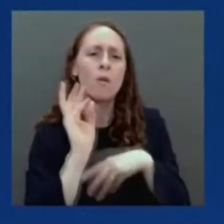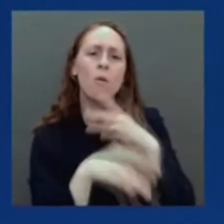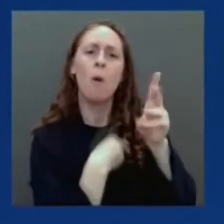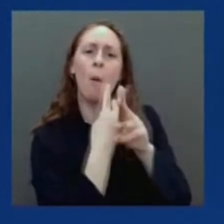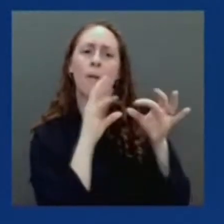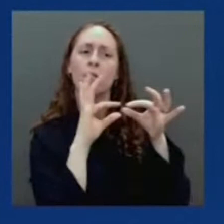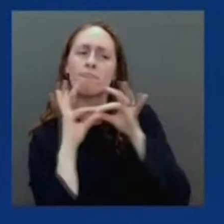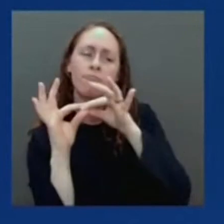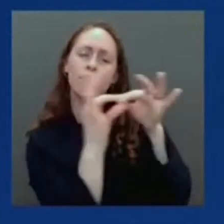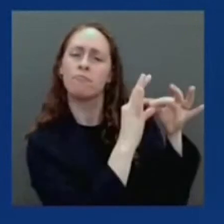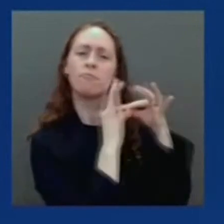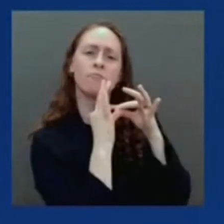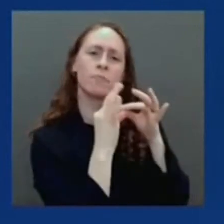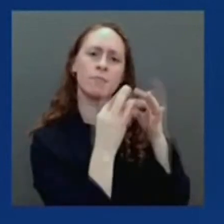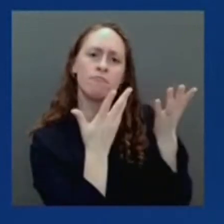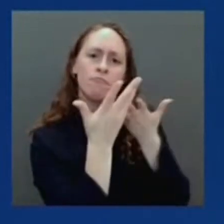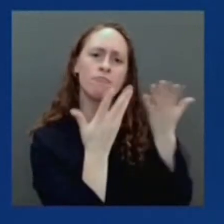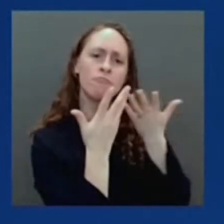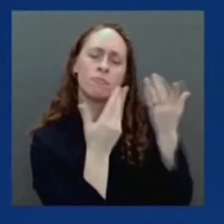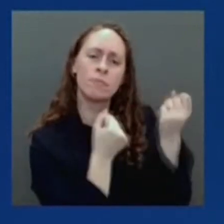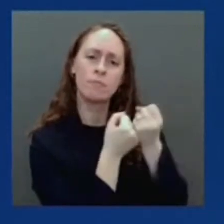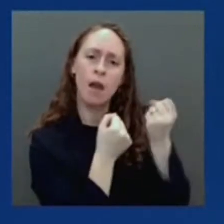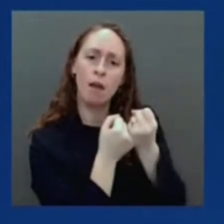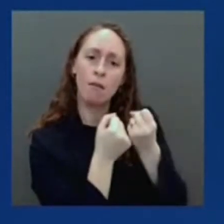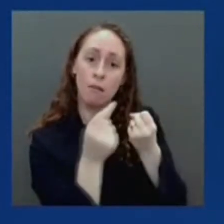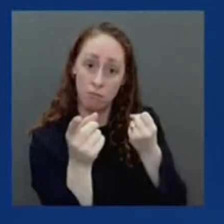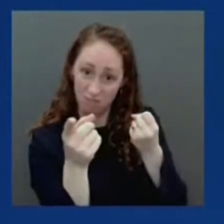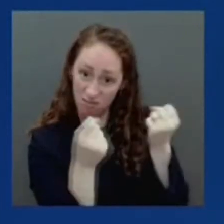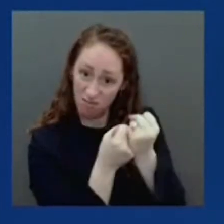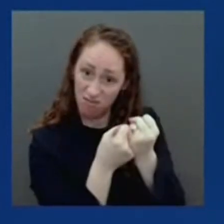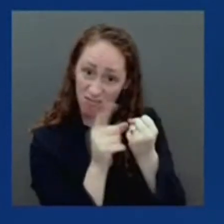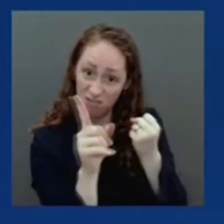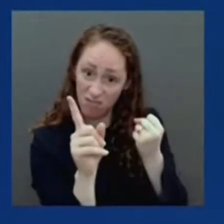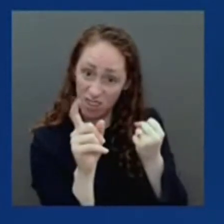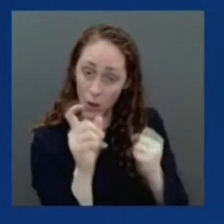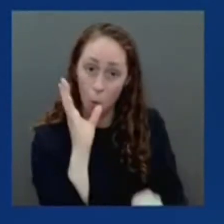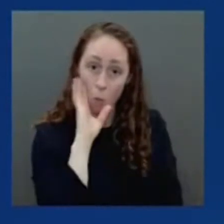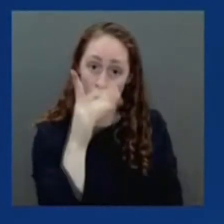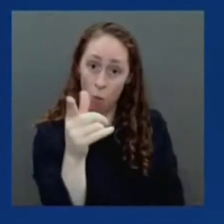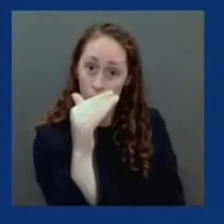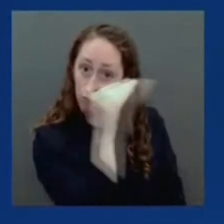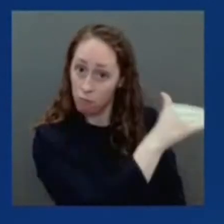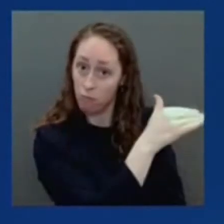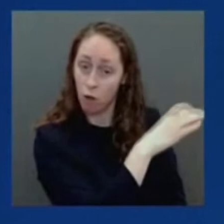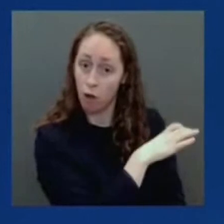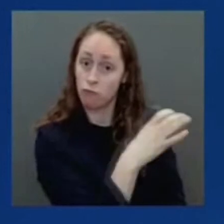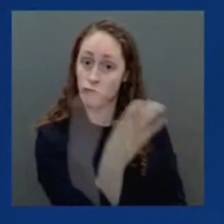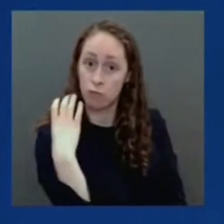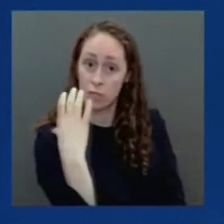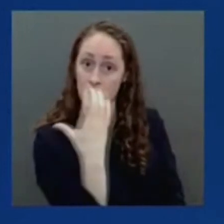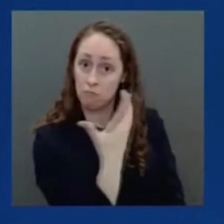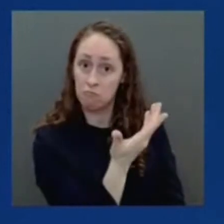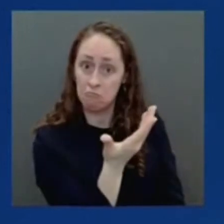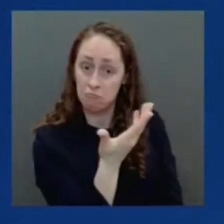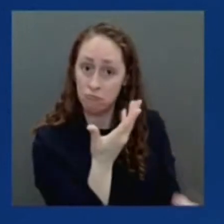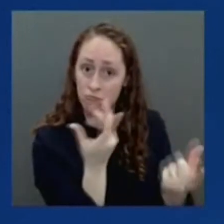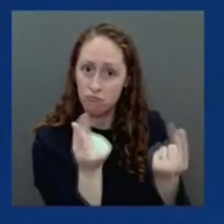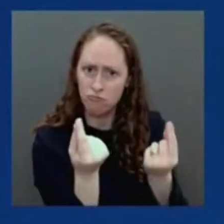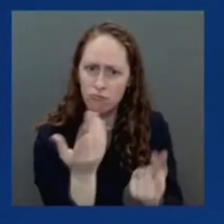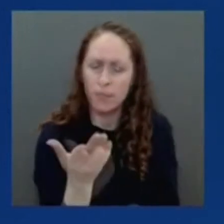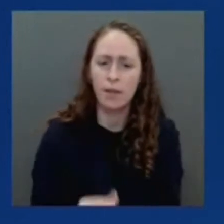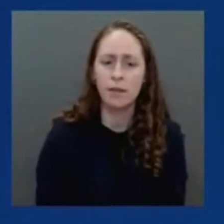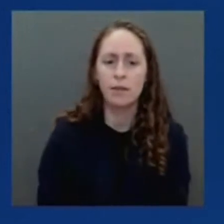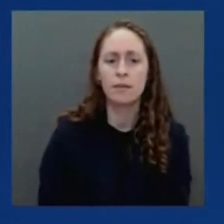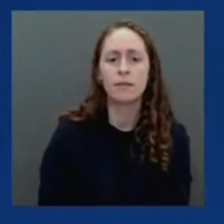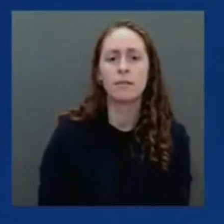are you planning to, ask Congress for that in the next package? Thanks. So we have what we